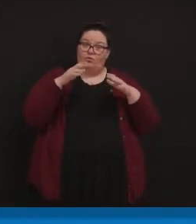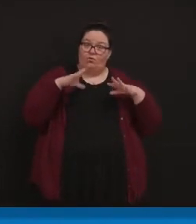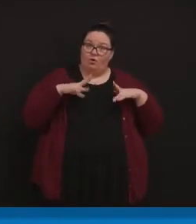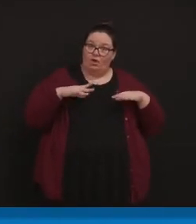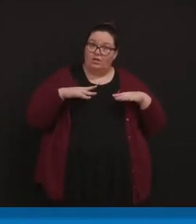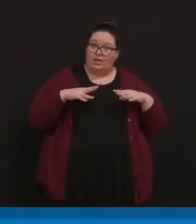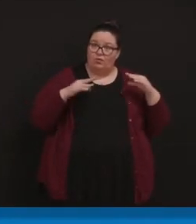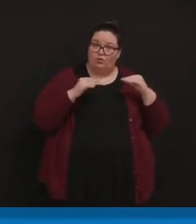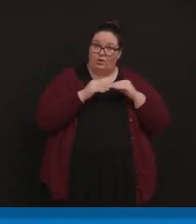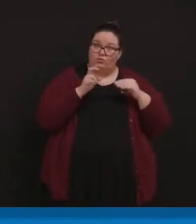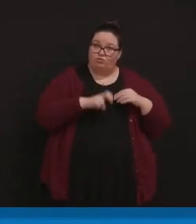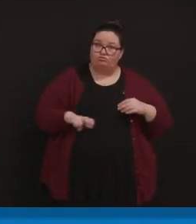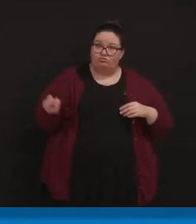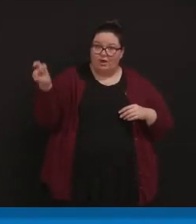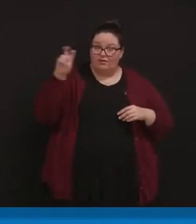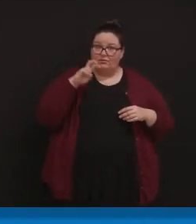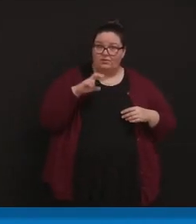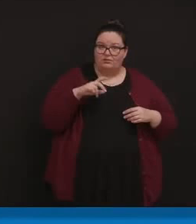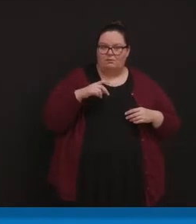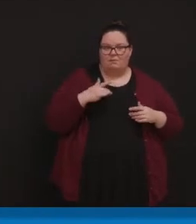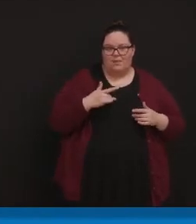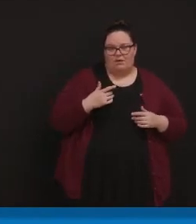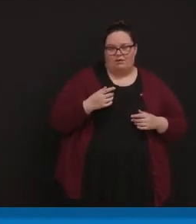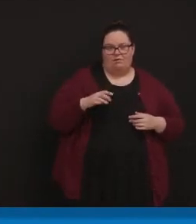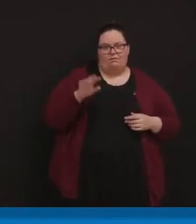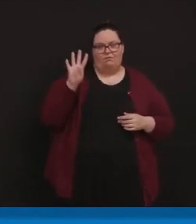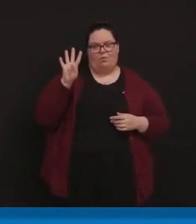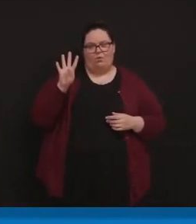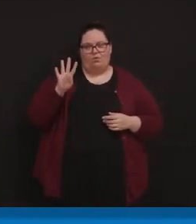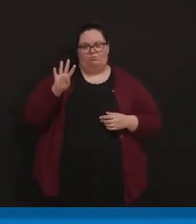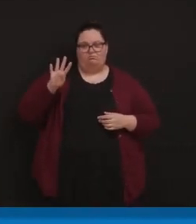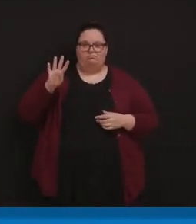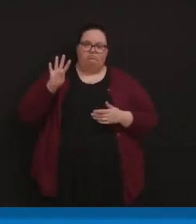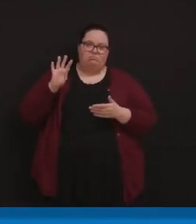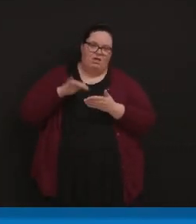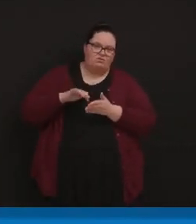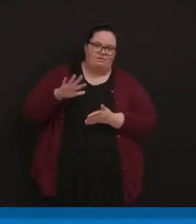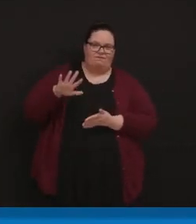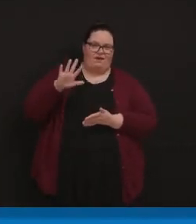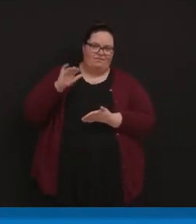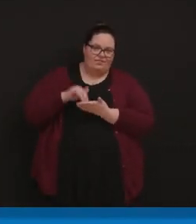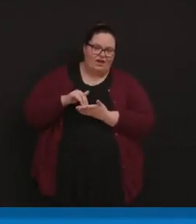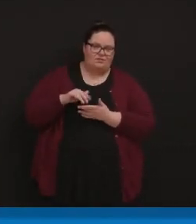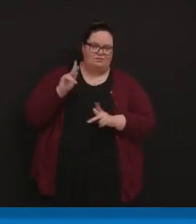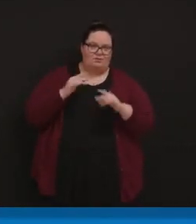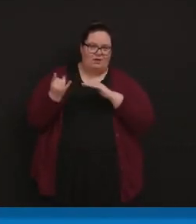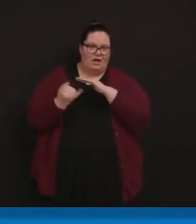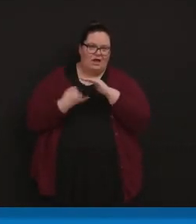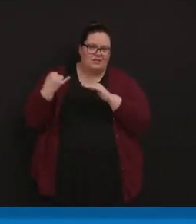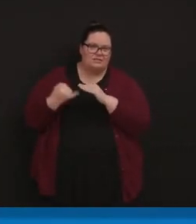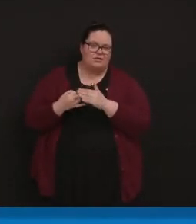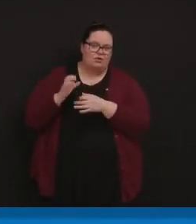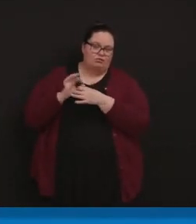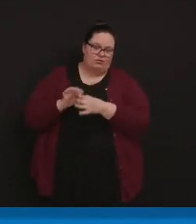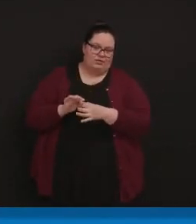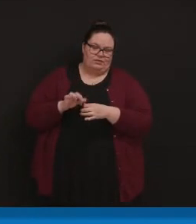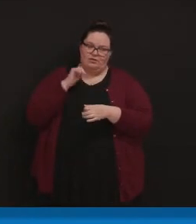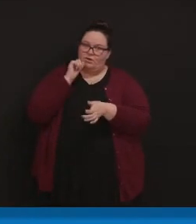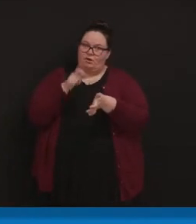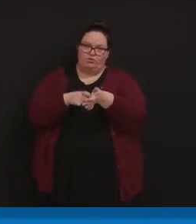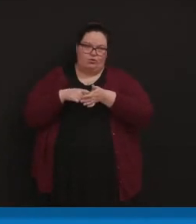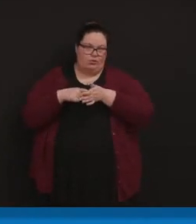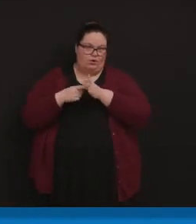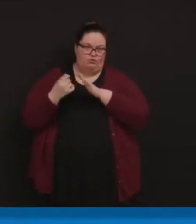season. We normally would have, at any one time, 4,000 to 5,000 people self-isolating as a result of being a